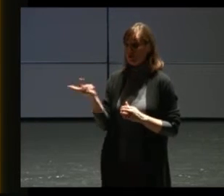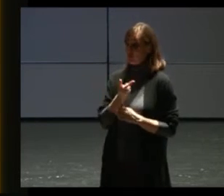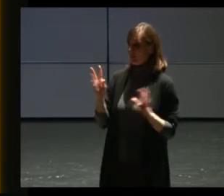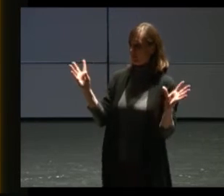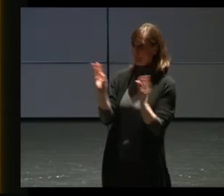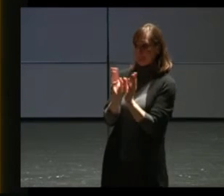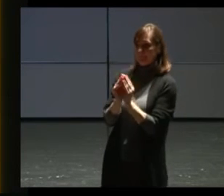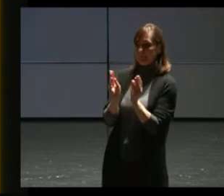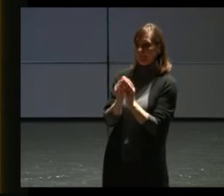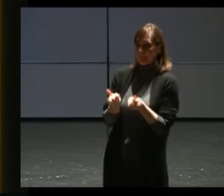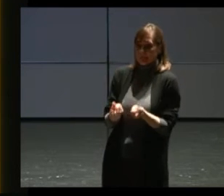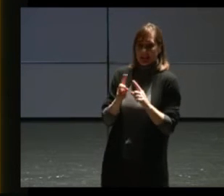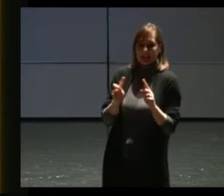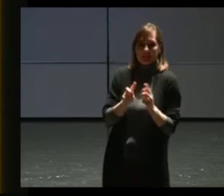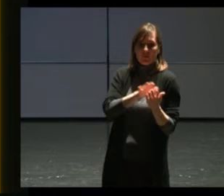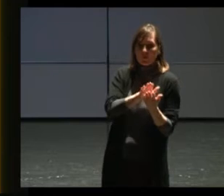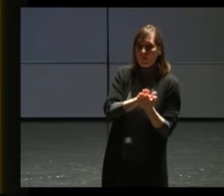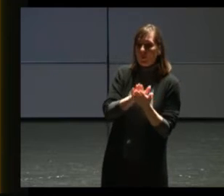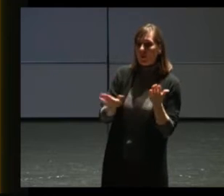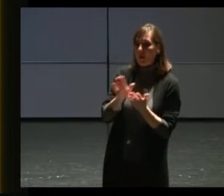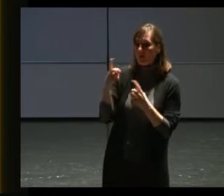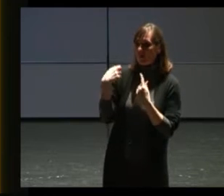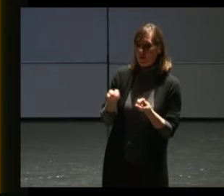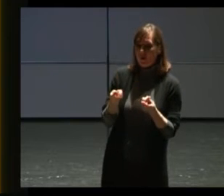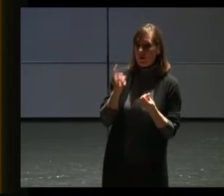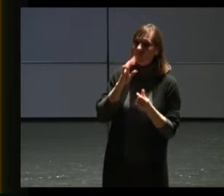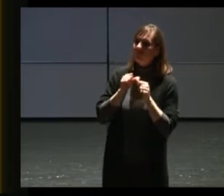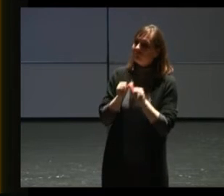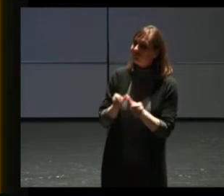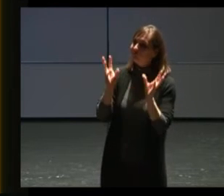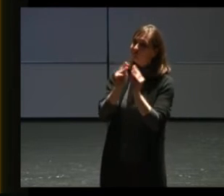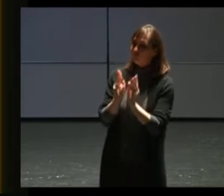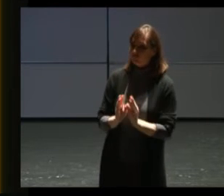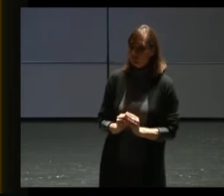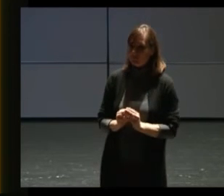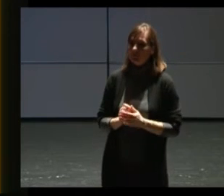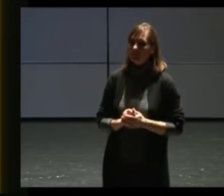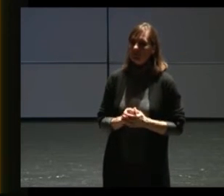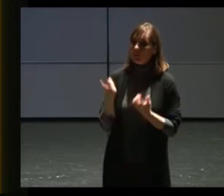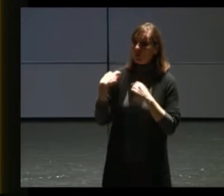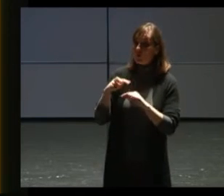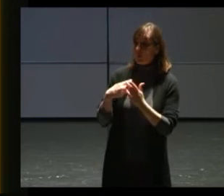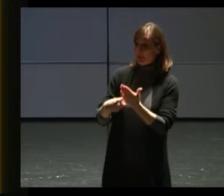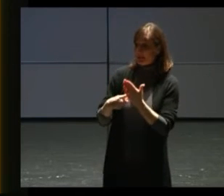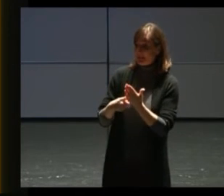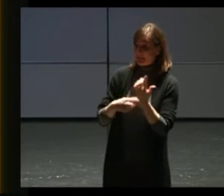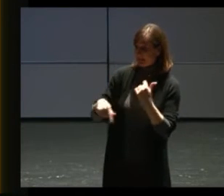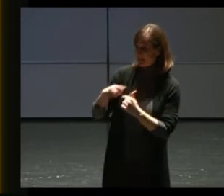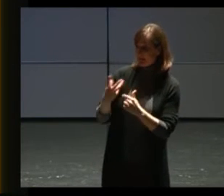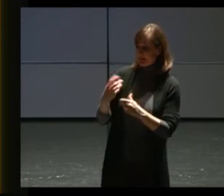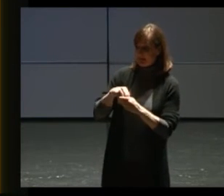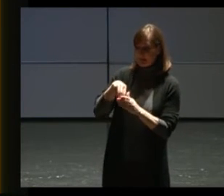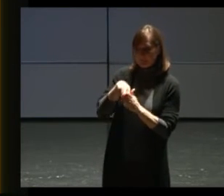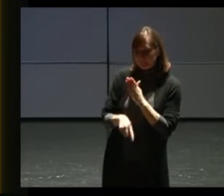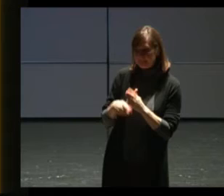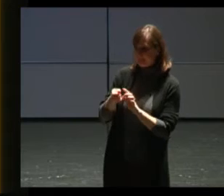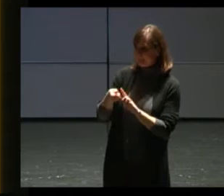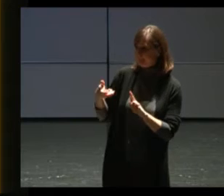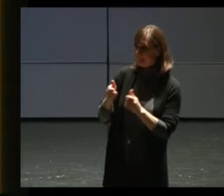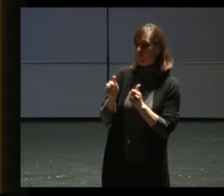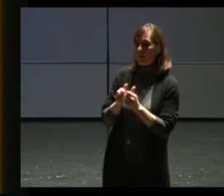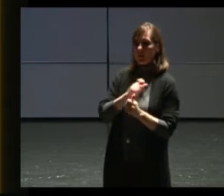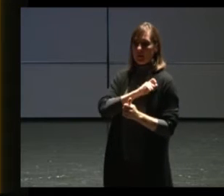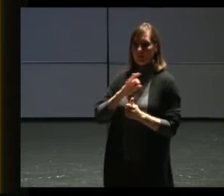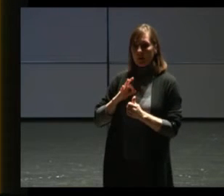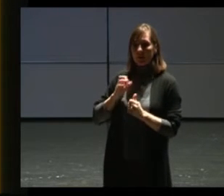and colleges. Those will continue next week. And these have been some of the most detailed, engaged conversations with the leadership, faculty, and staff